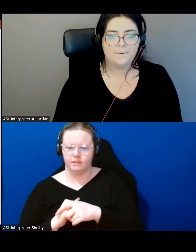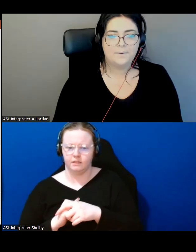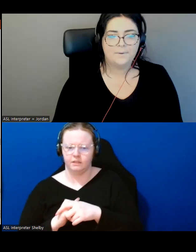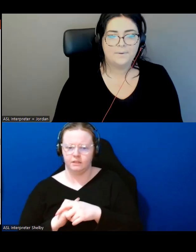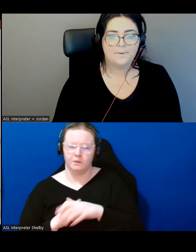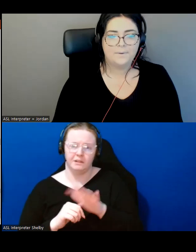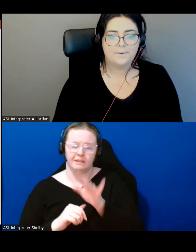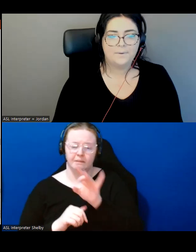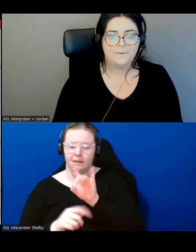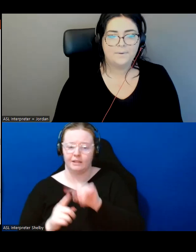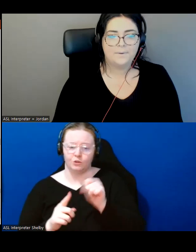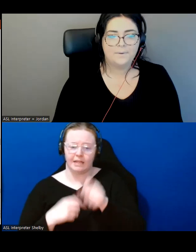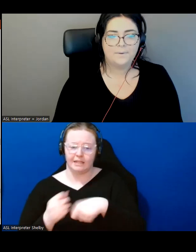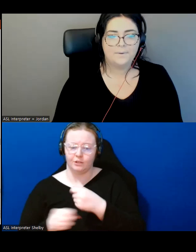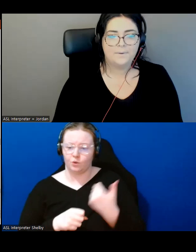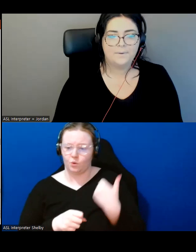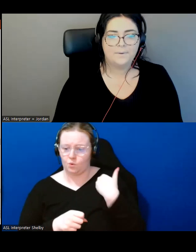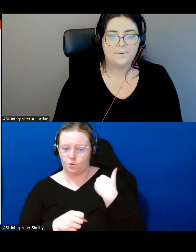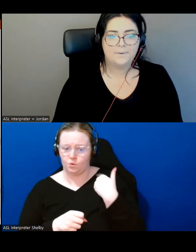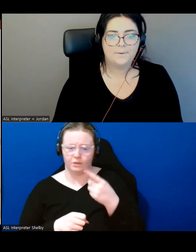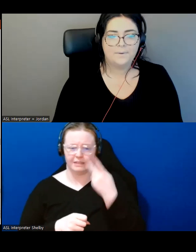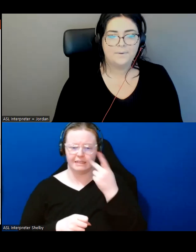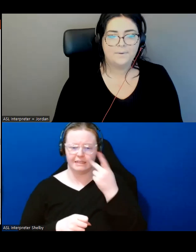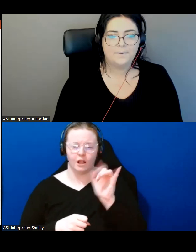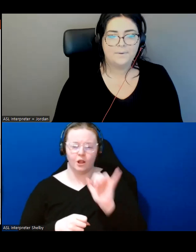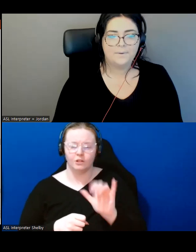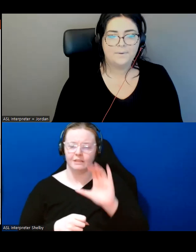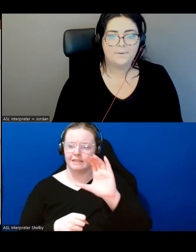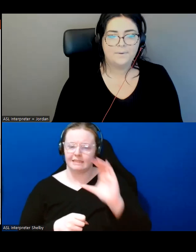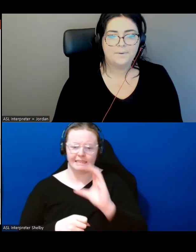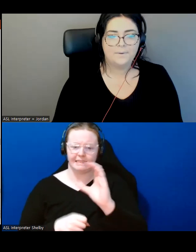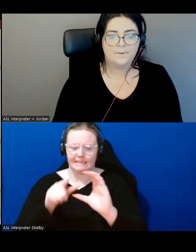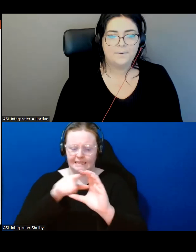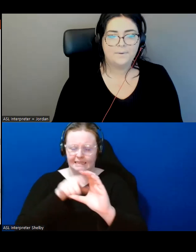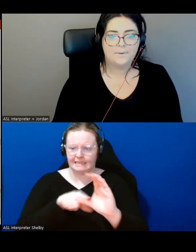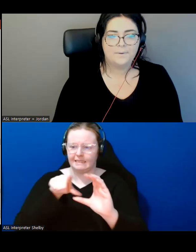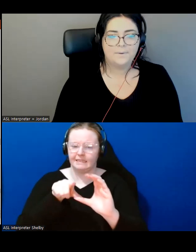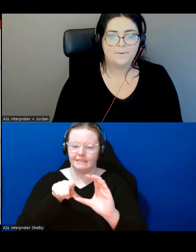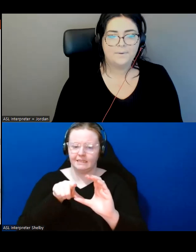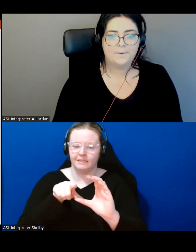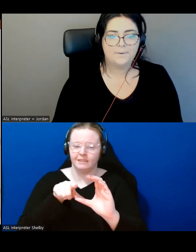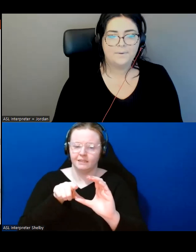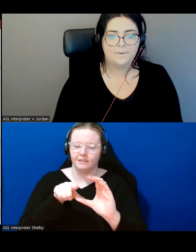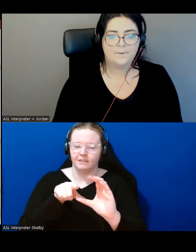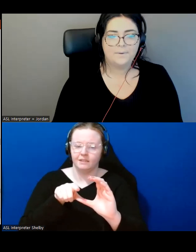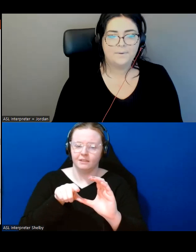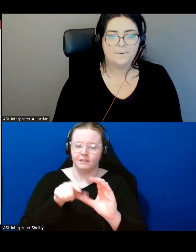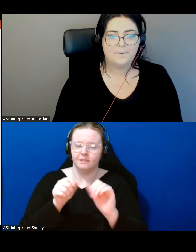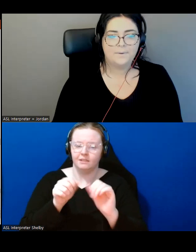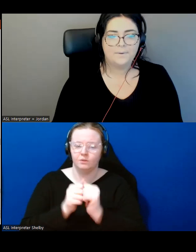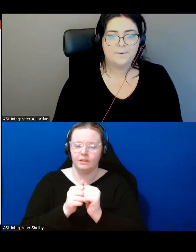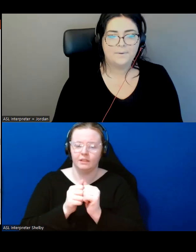ago. And as you can see, it's shaped like a C, and there's a little leaf on the bottom of it. So it's kind of talking about the uniqueness of